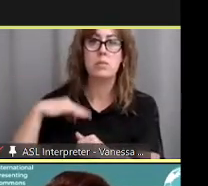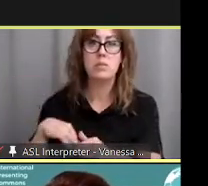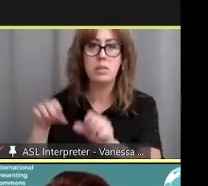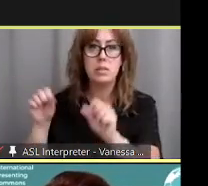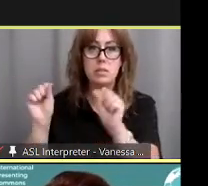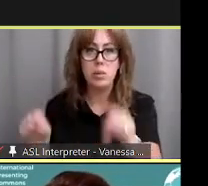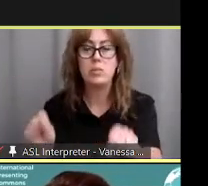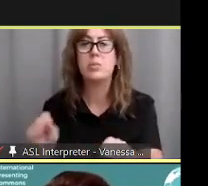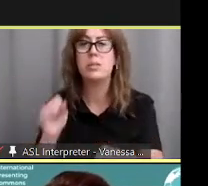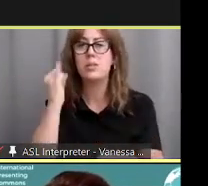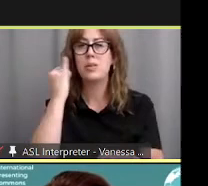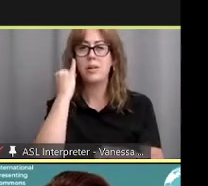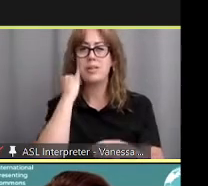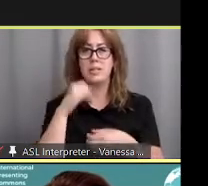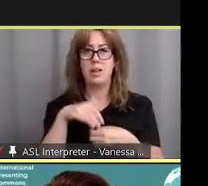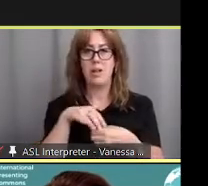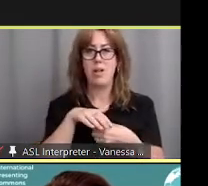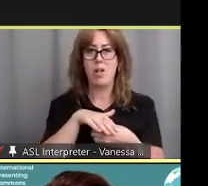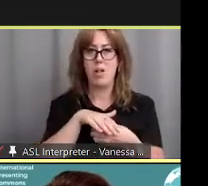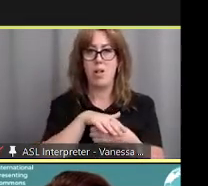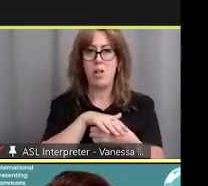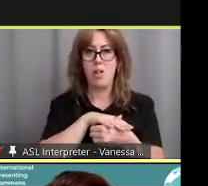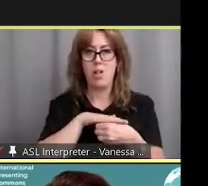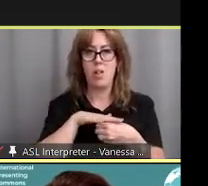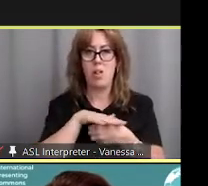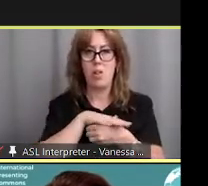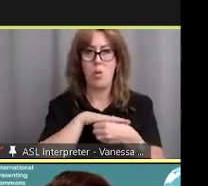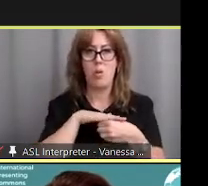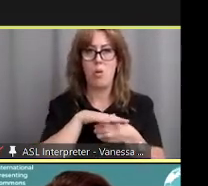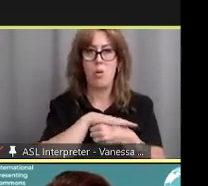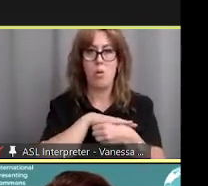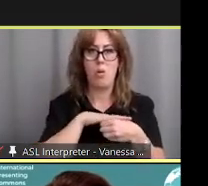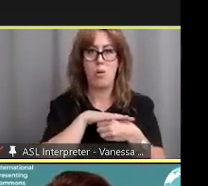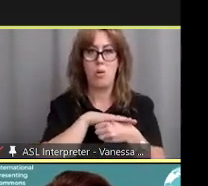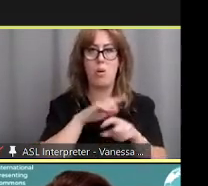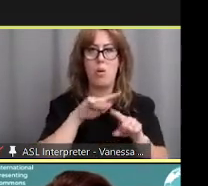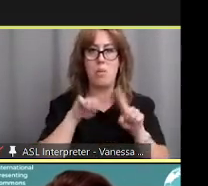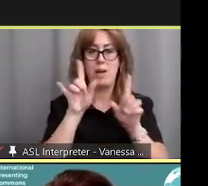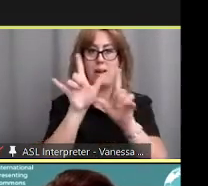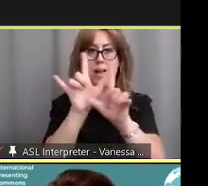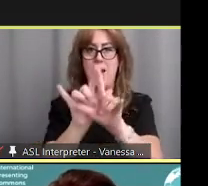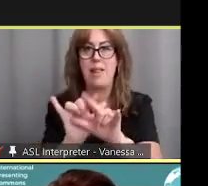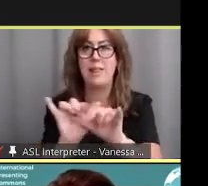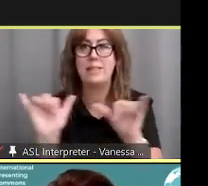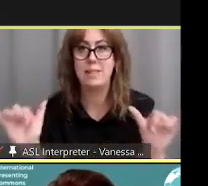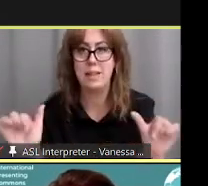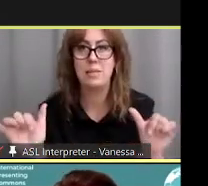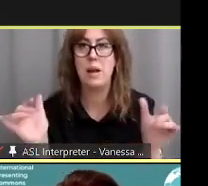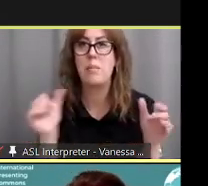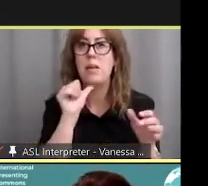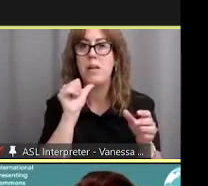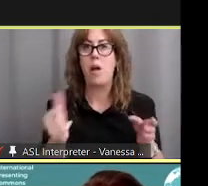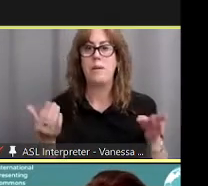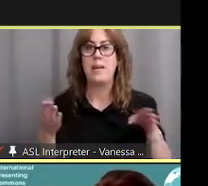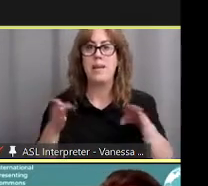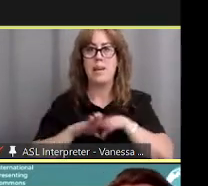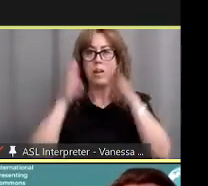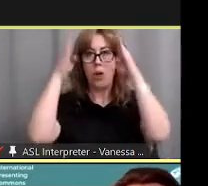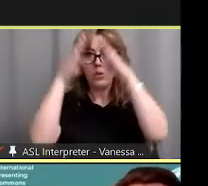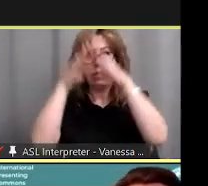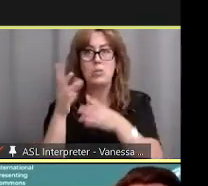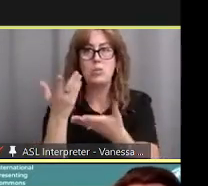local and yet not close yourself, not look inwards? That's the